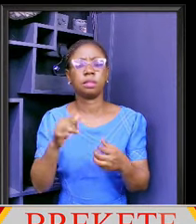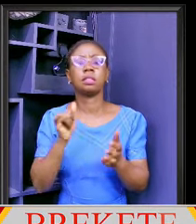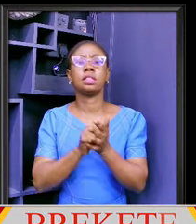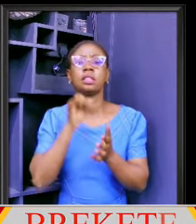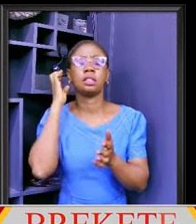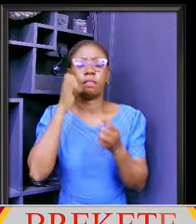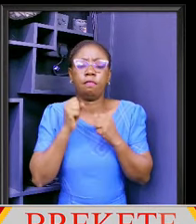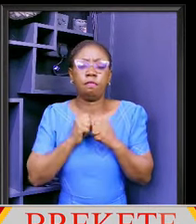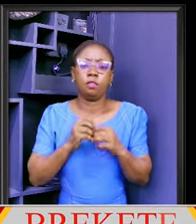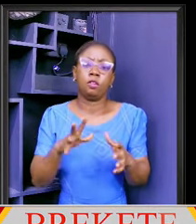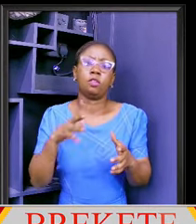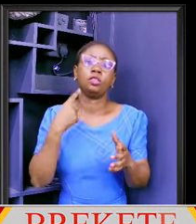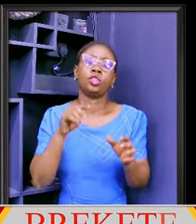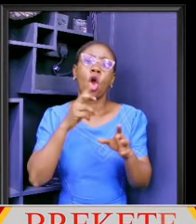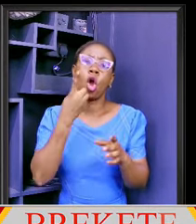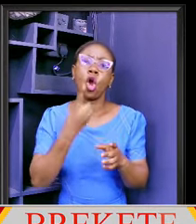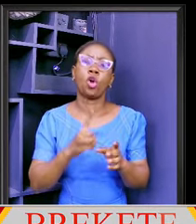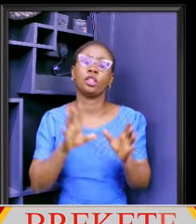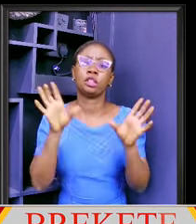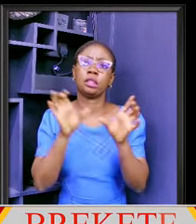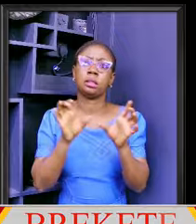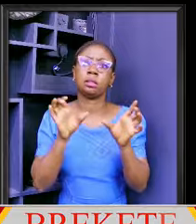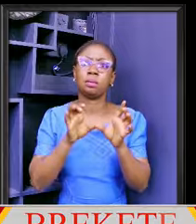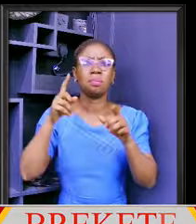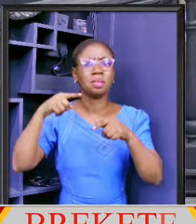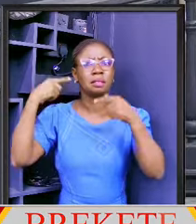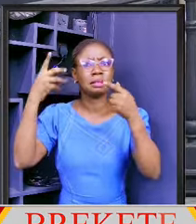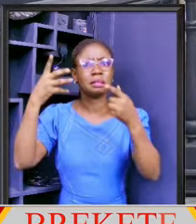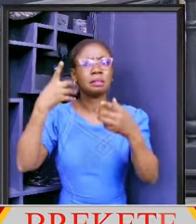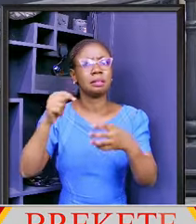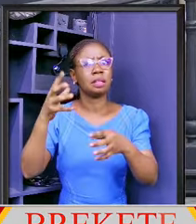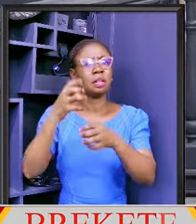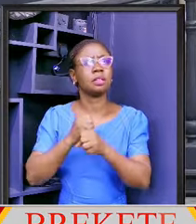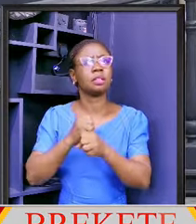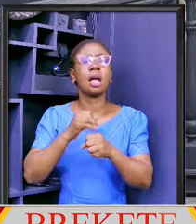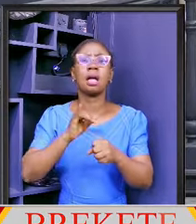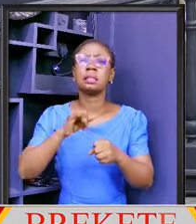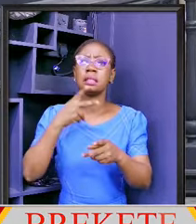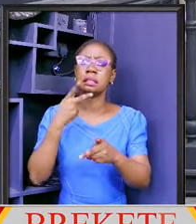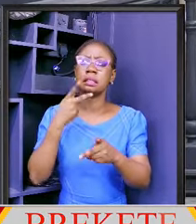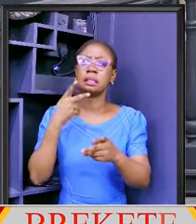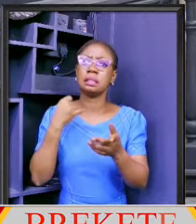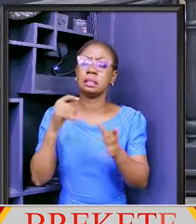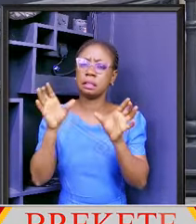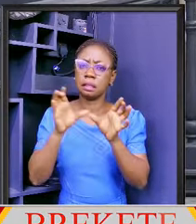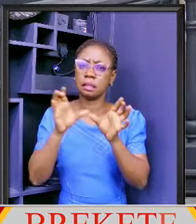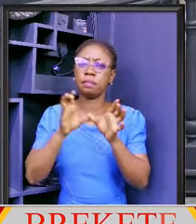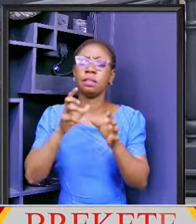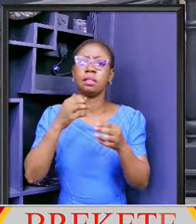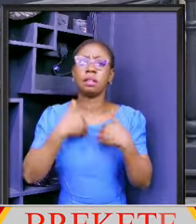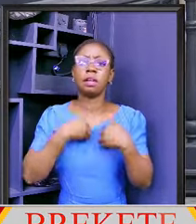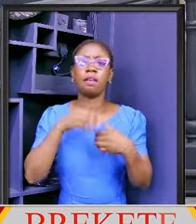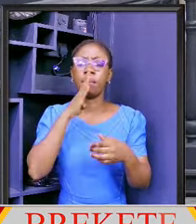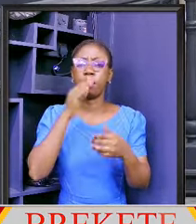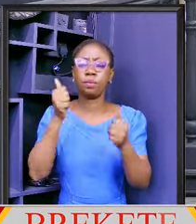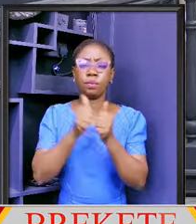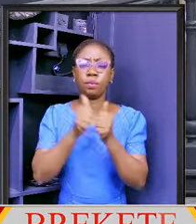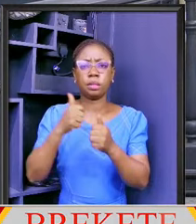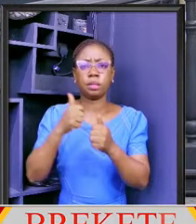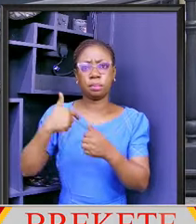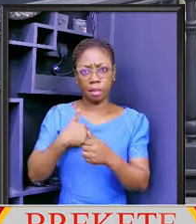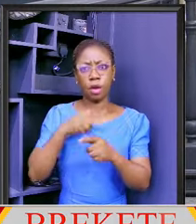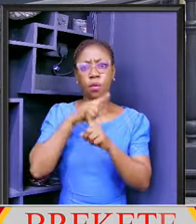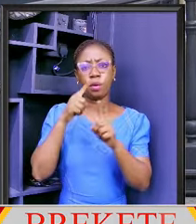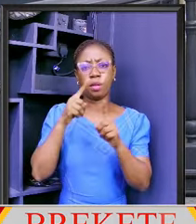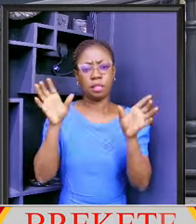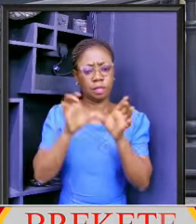collection of this certificate, it has been with me under my custody. Because I was the one, the secretary to the board of trustees, I wrote application. When the certificate came